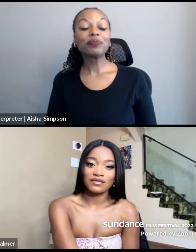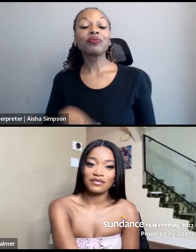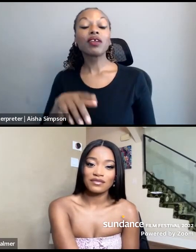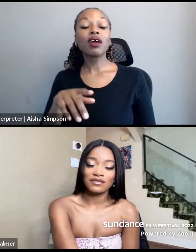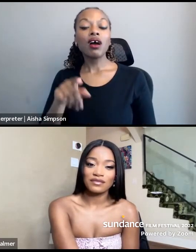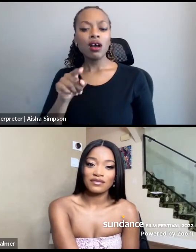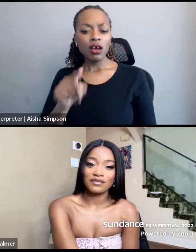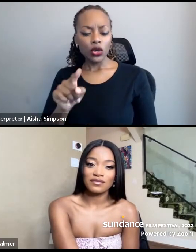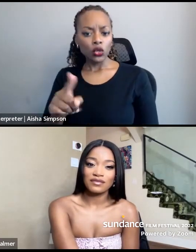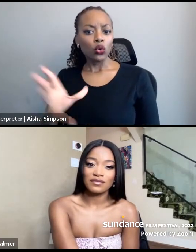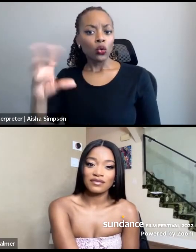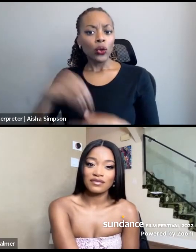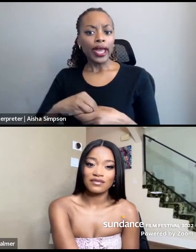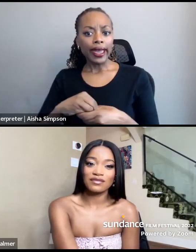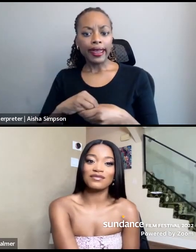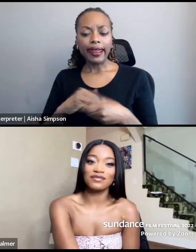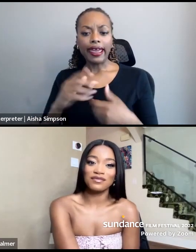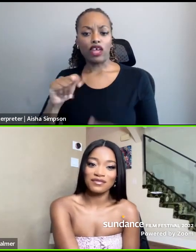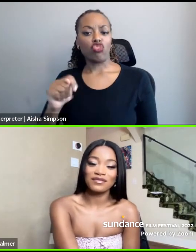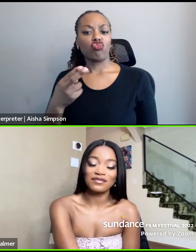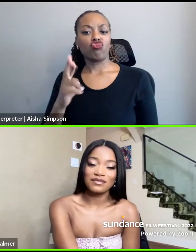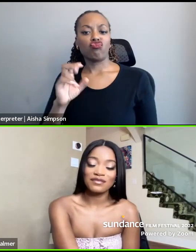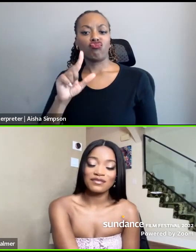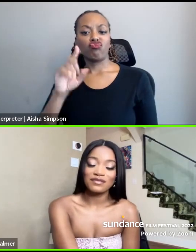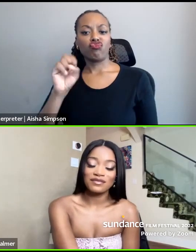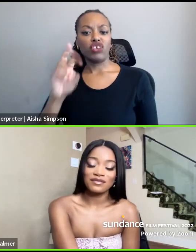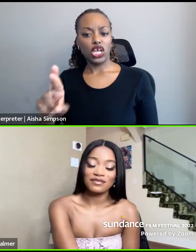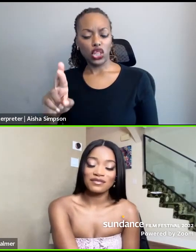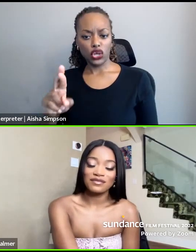it's actually 1973. But you're also in